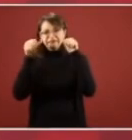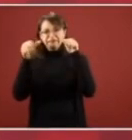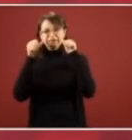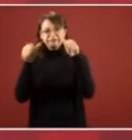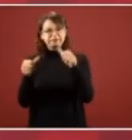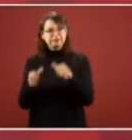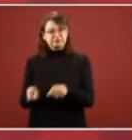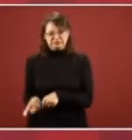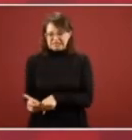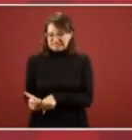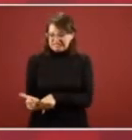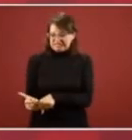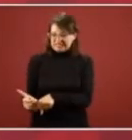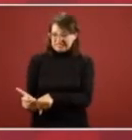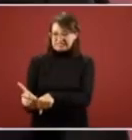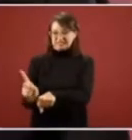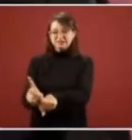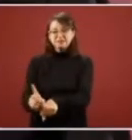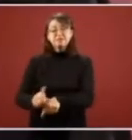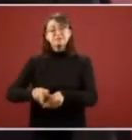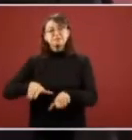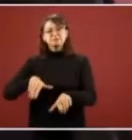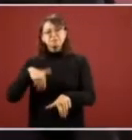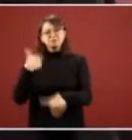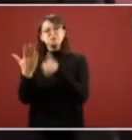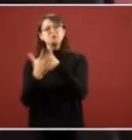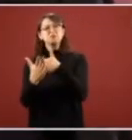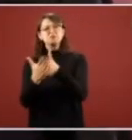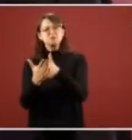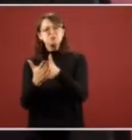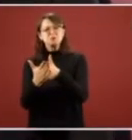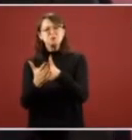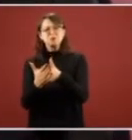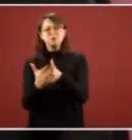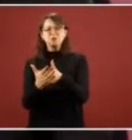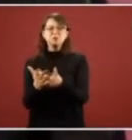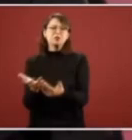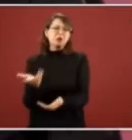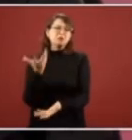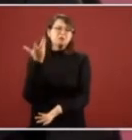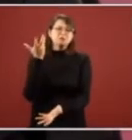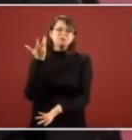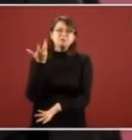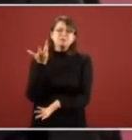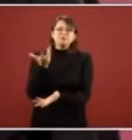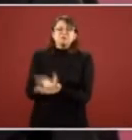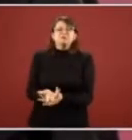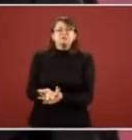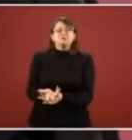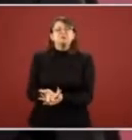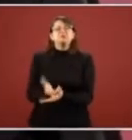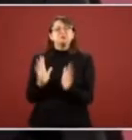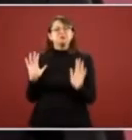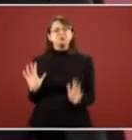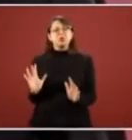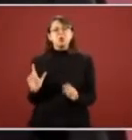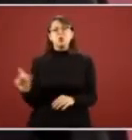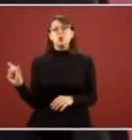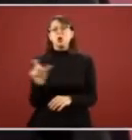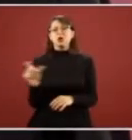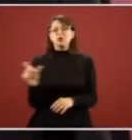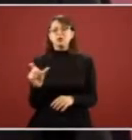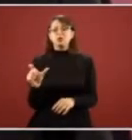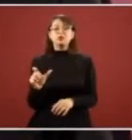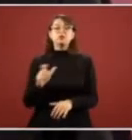para yes, we will have time to rest descansar later. Porque yo voy a estar hasta septiembre, I will stay until